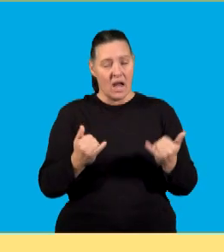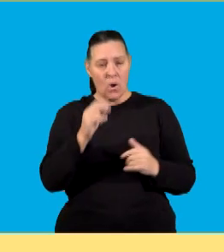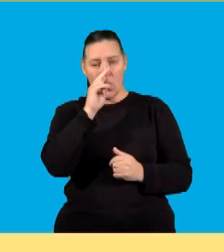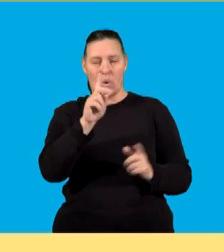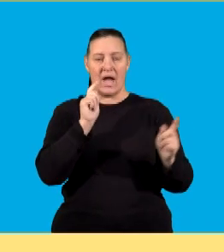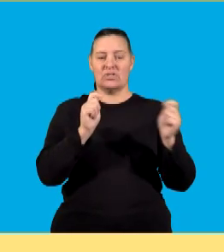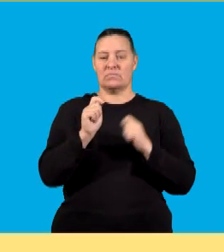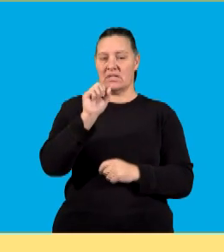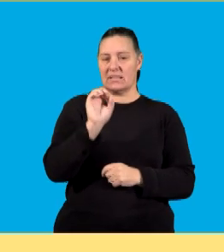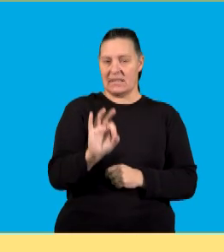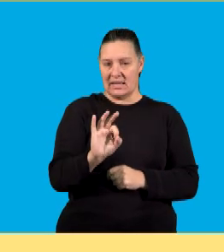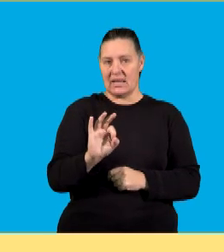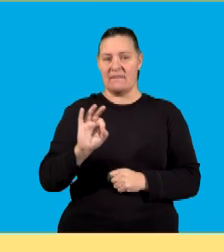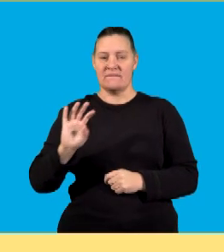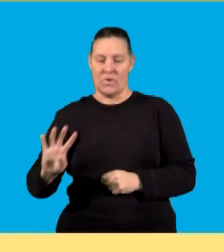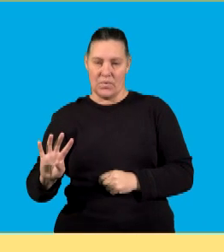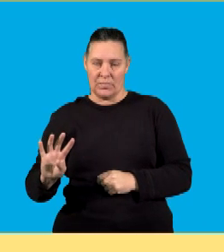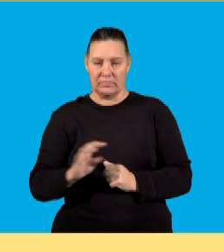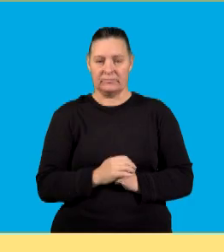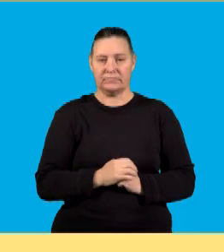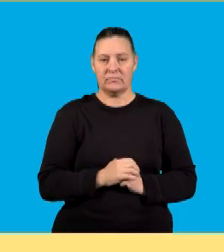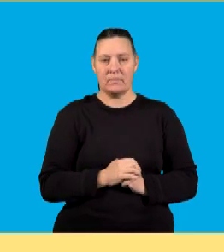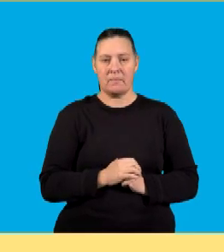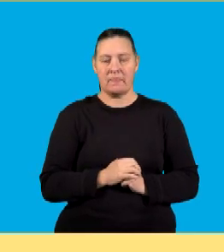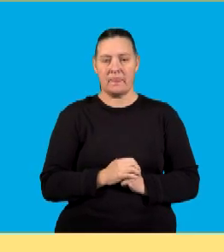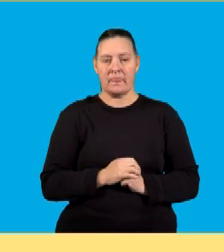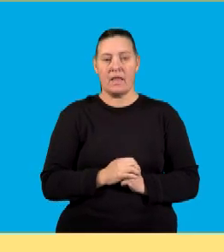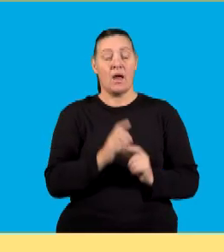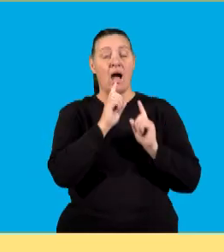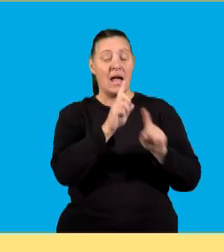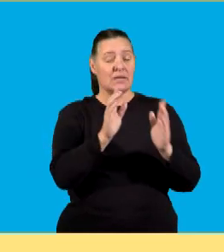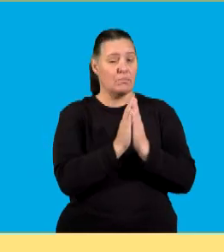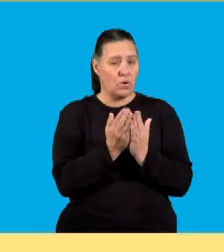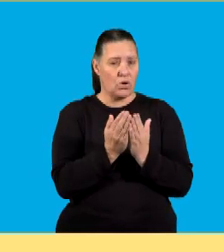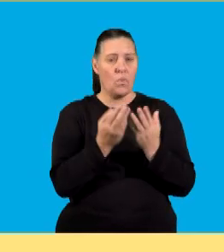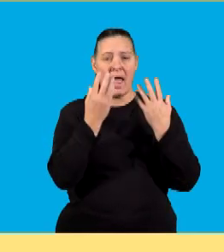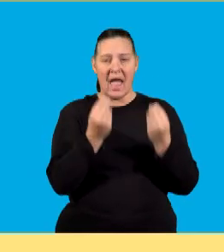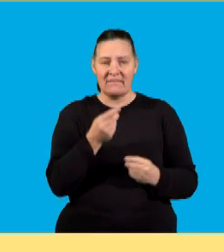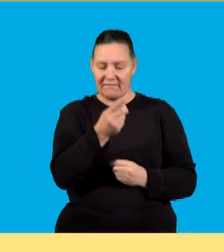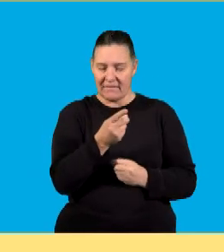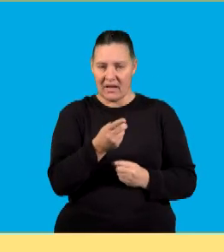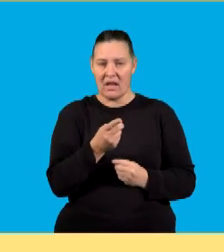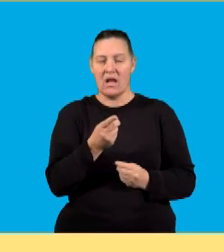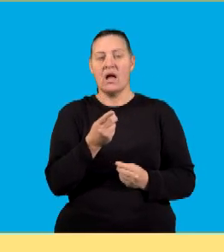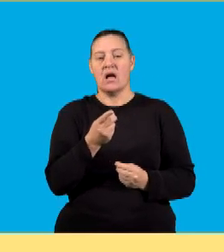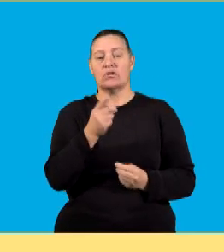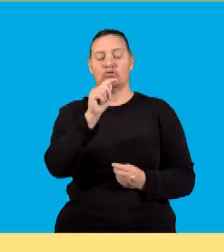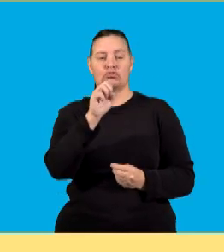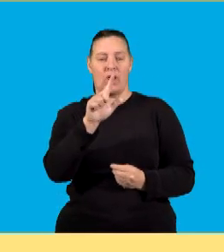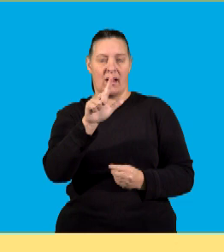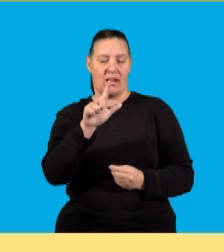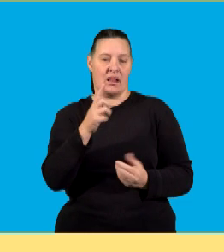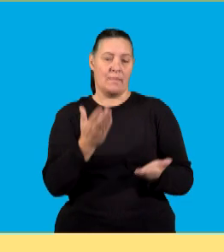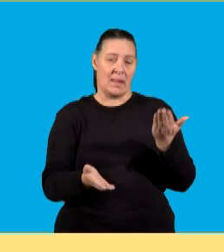We are now going to look at adjustment 3 and 4. But in our answer book, remember we had this from the trial